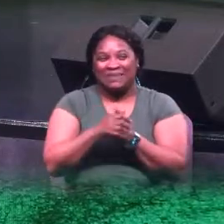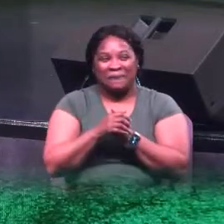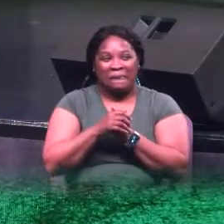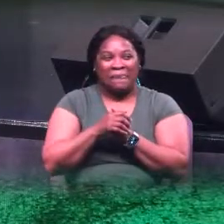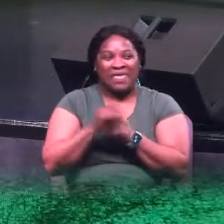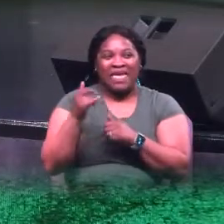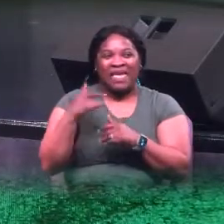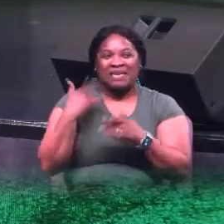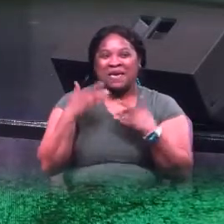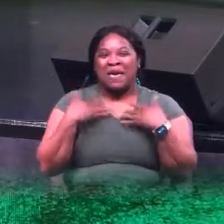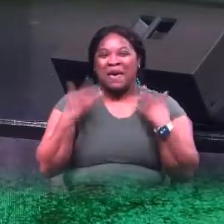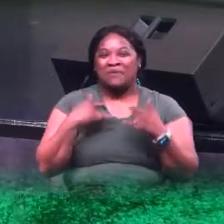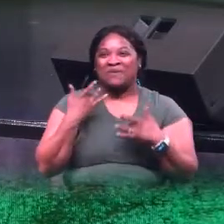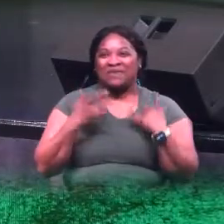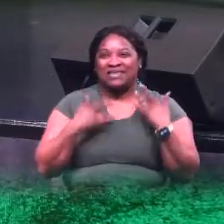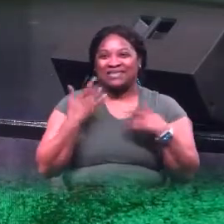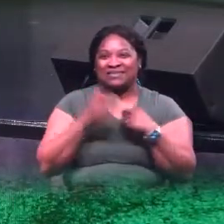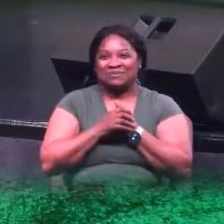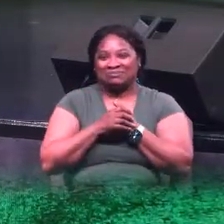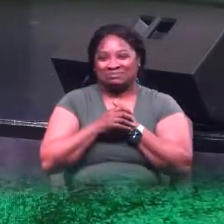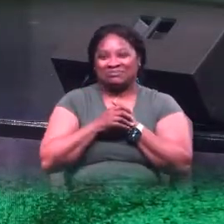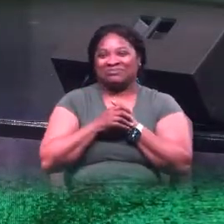Happy feelings.